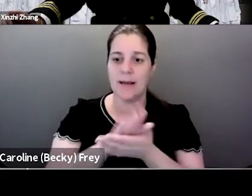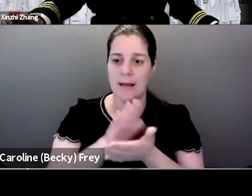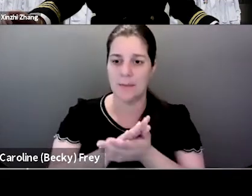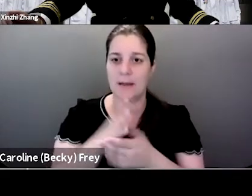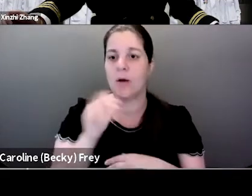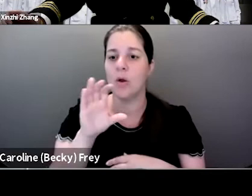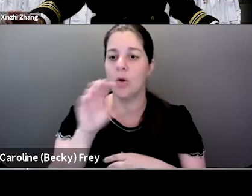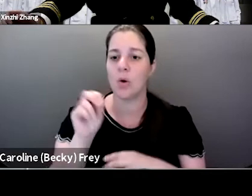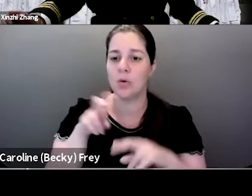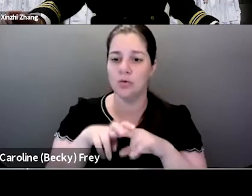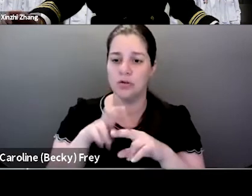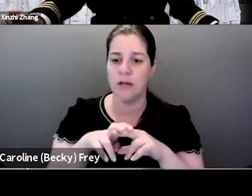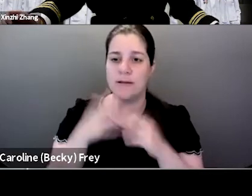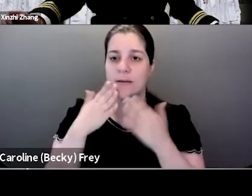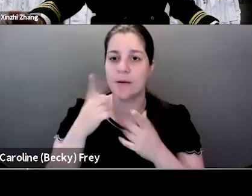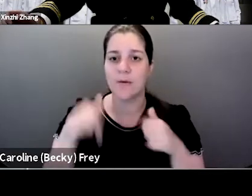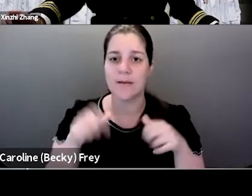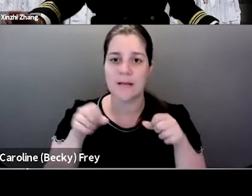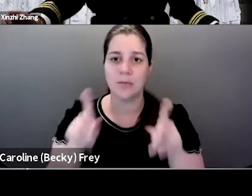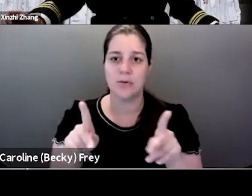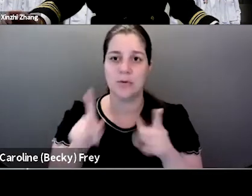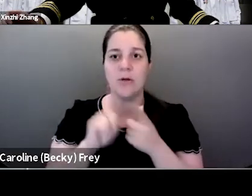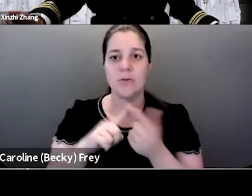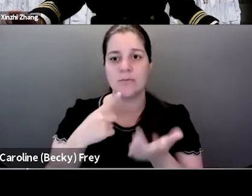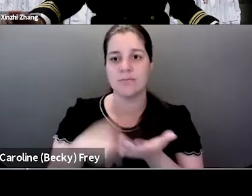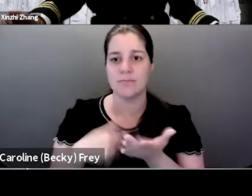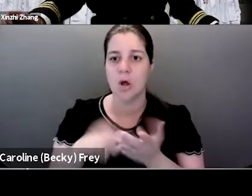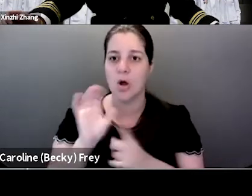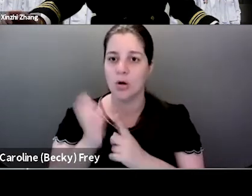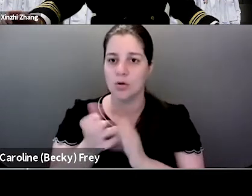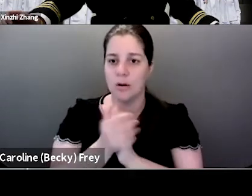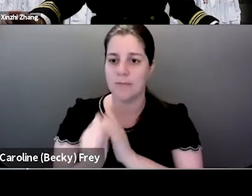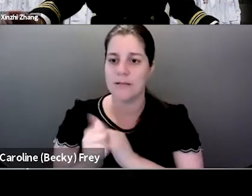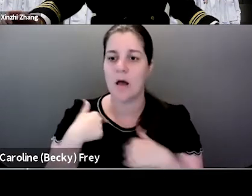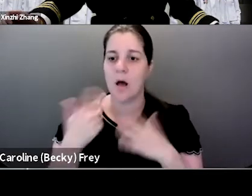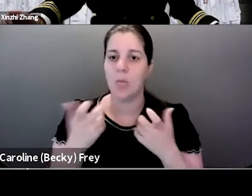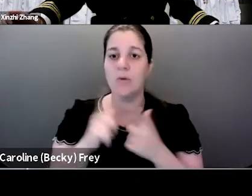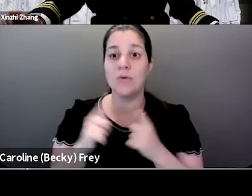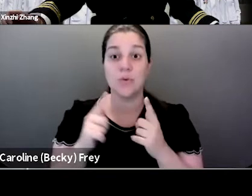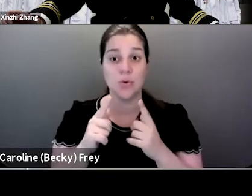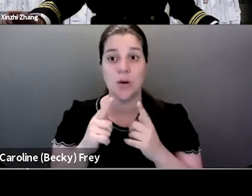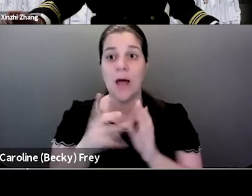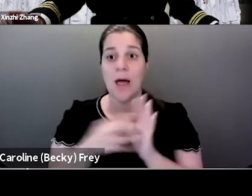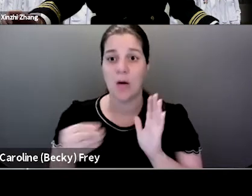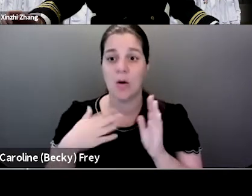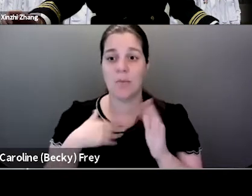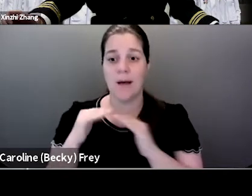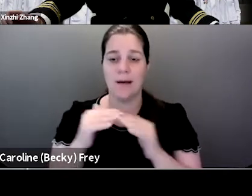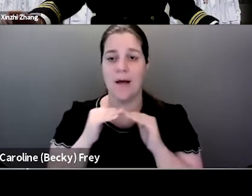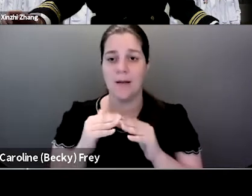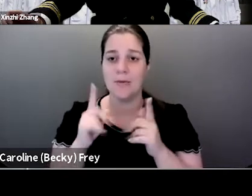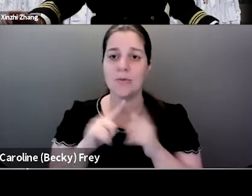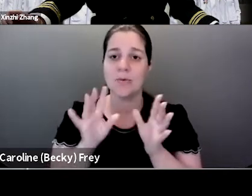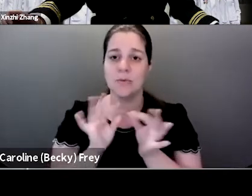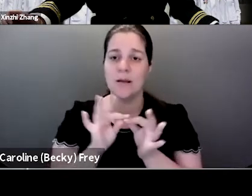co-chairs, for the opportunity to discuss building cultural competency. I want to echo my colleagues saying the importance